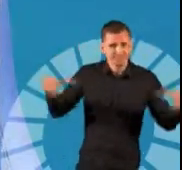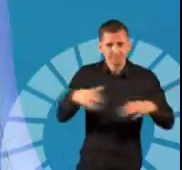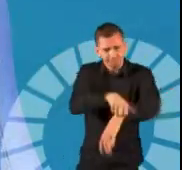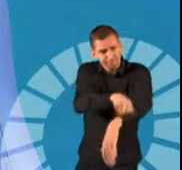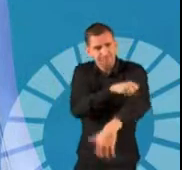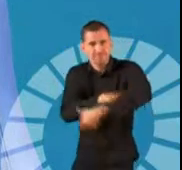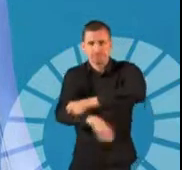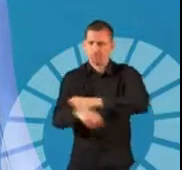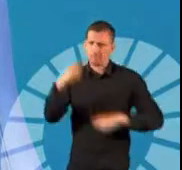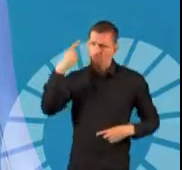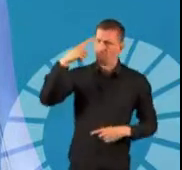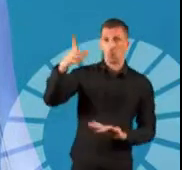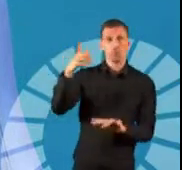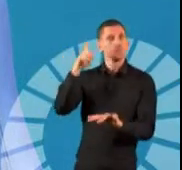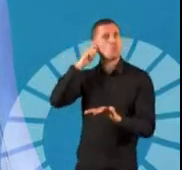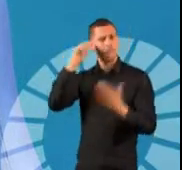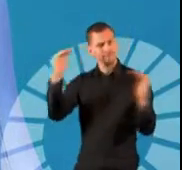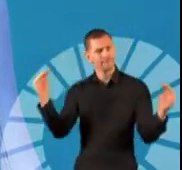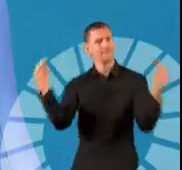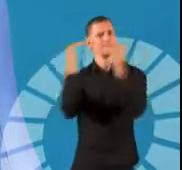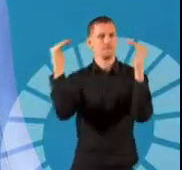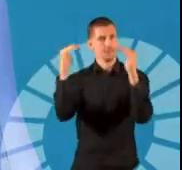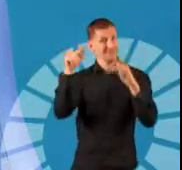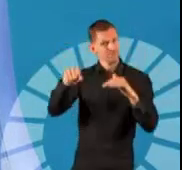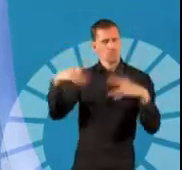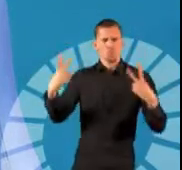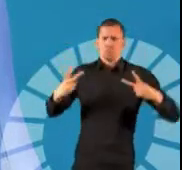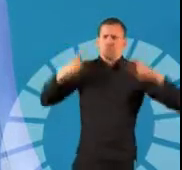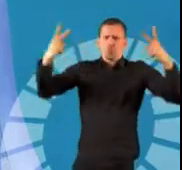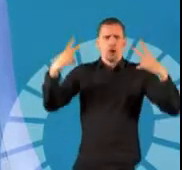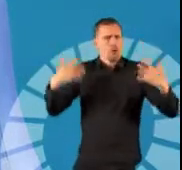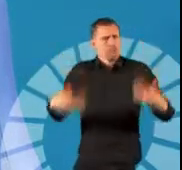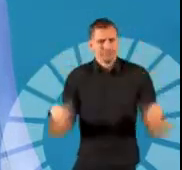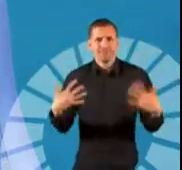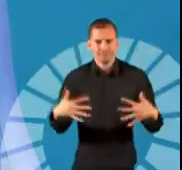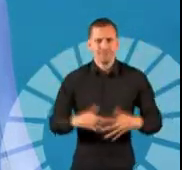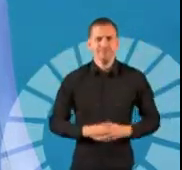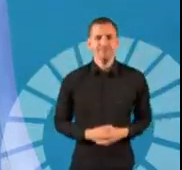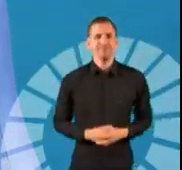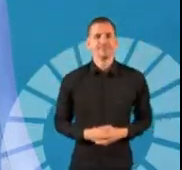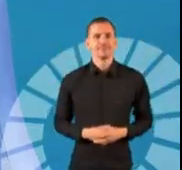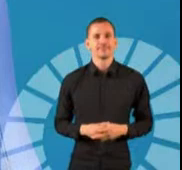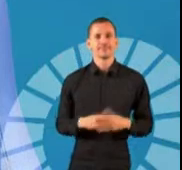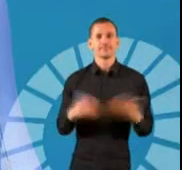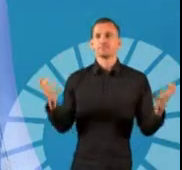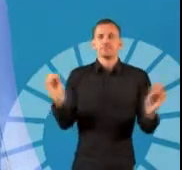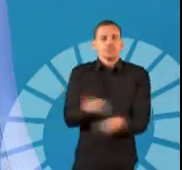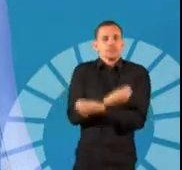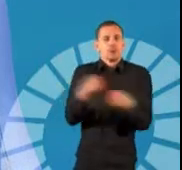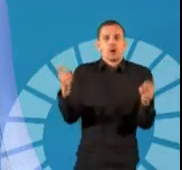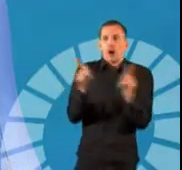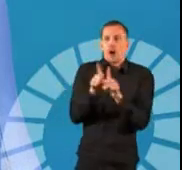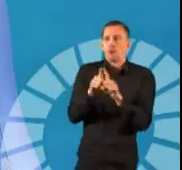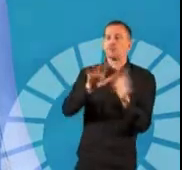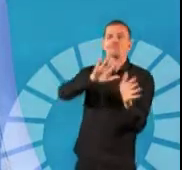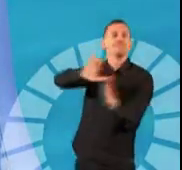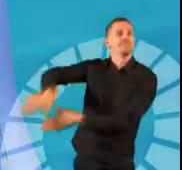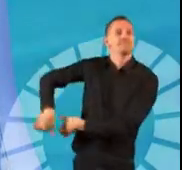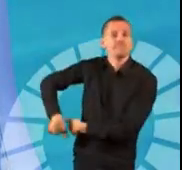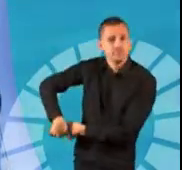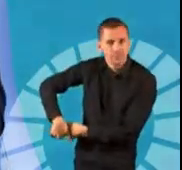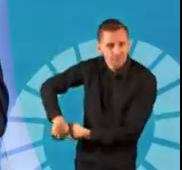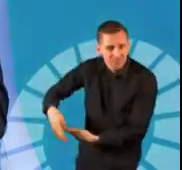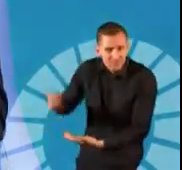We've all got to be committed feminists. Humanity can no longer afford the luxury of not